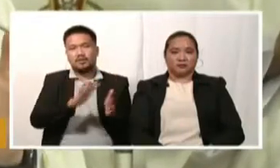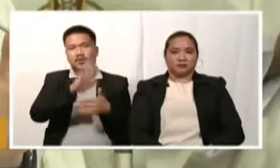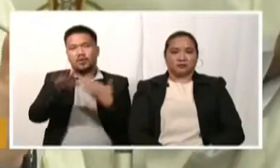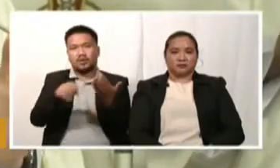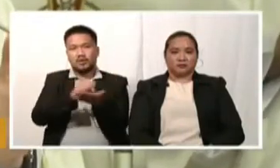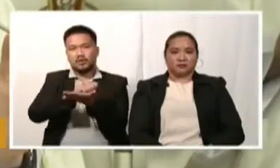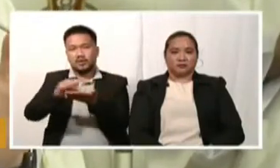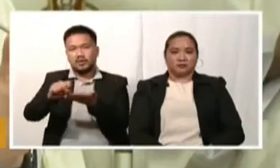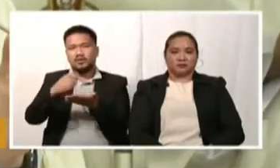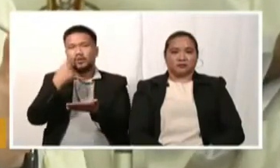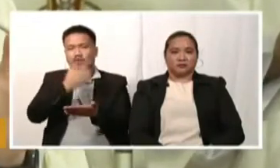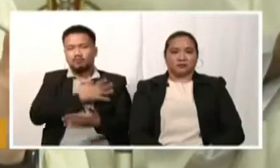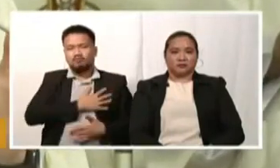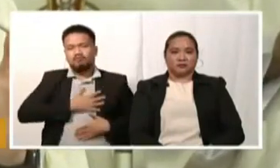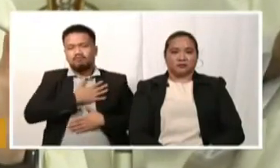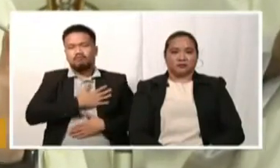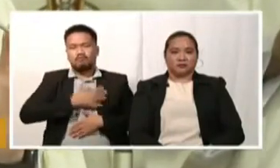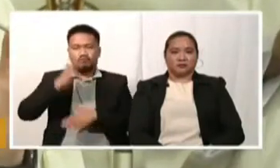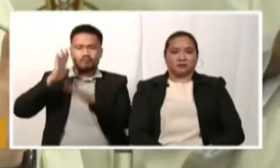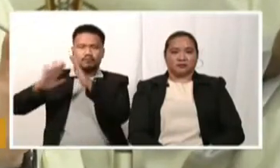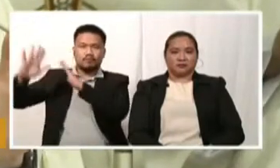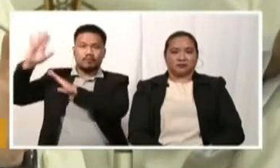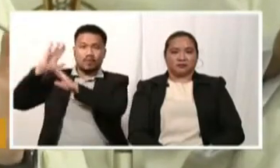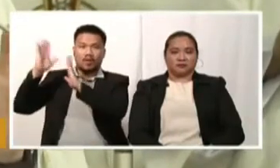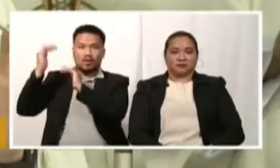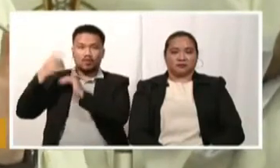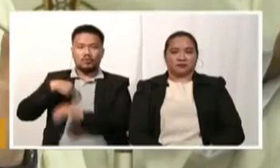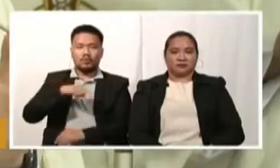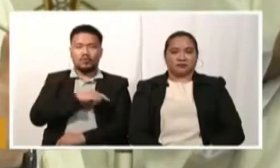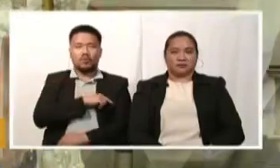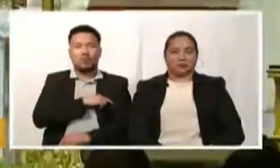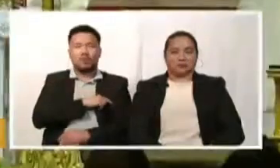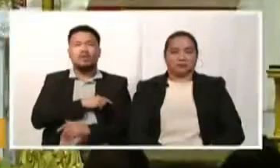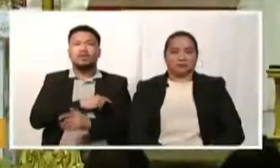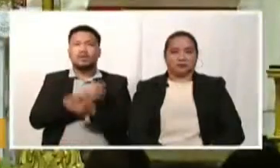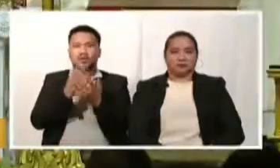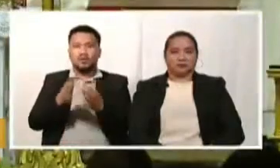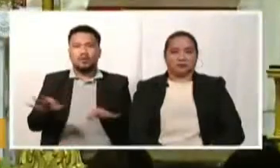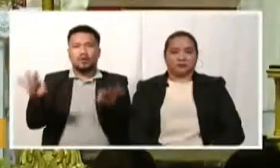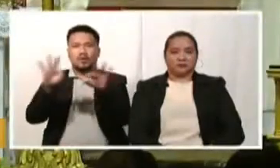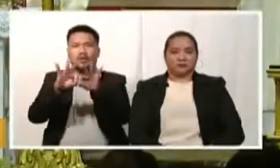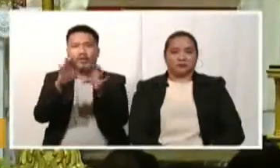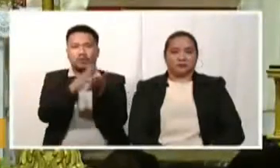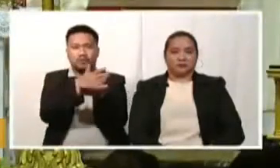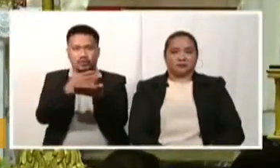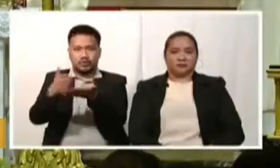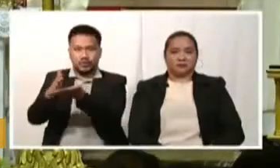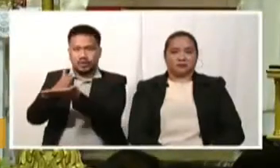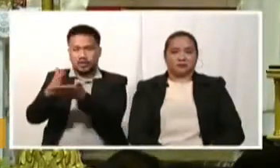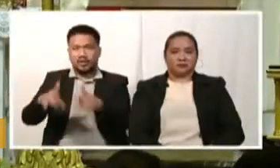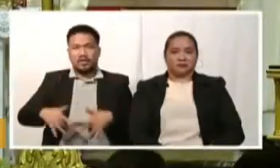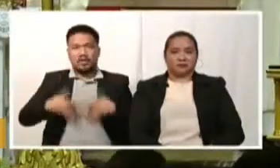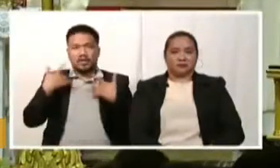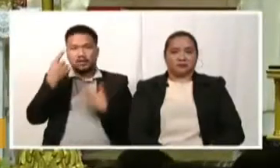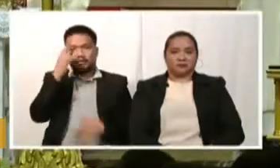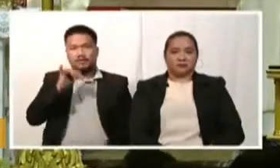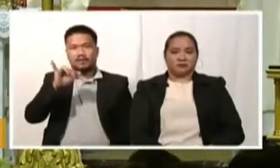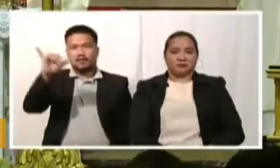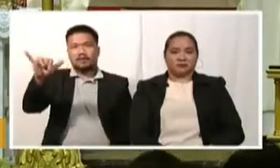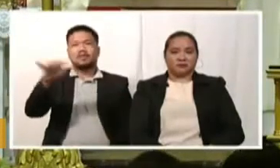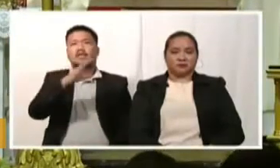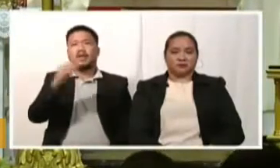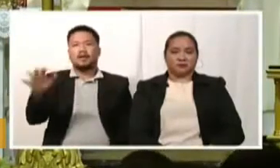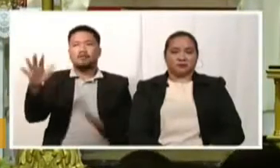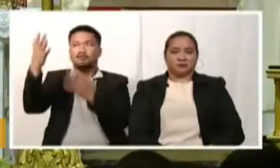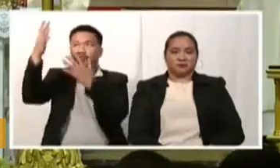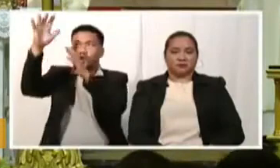saints who have pleased you throughout the ages, we may merit to be co-heirs to eternal life and may